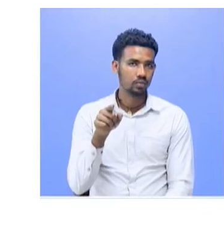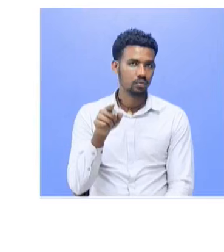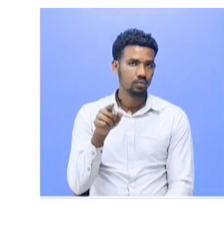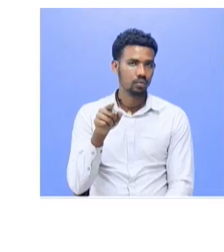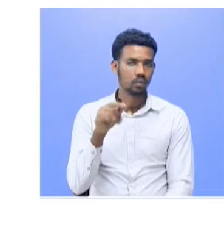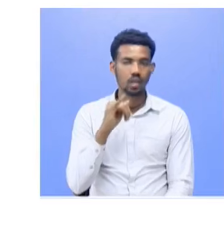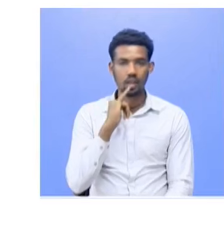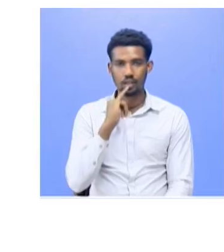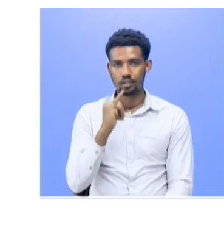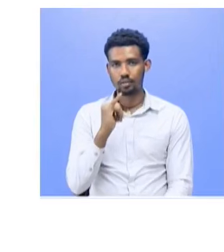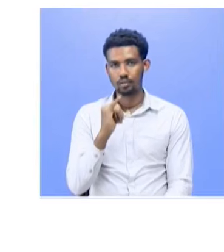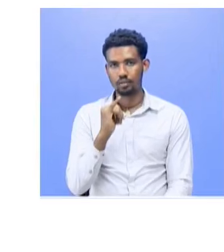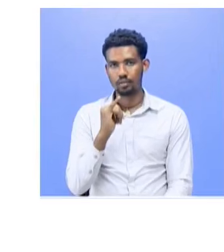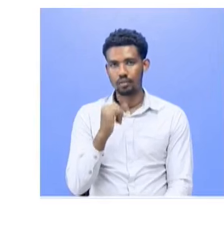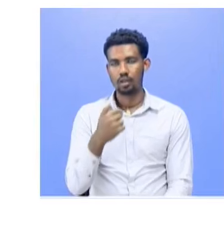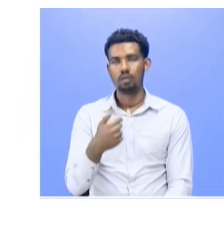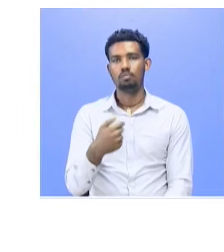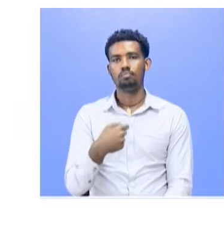is